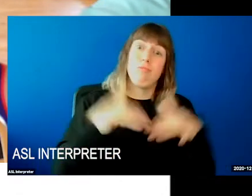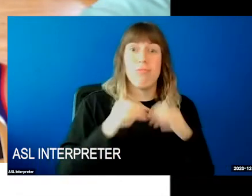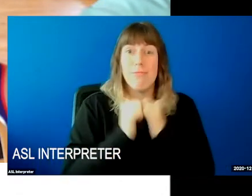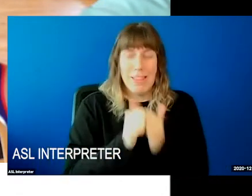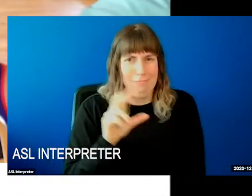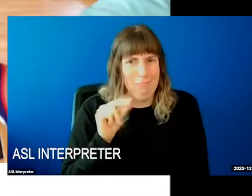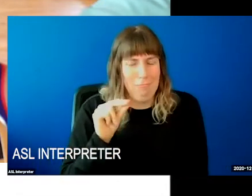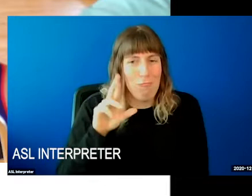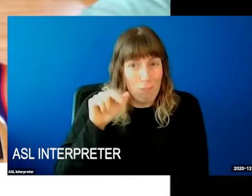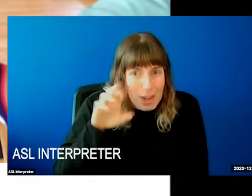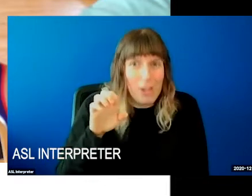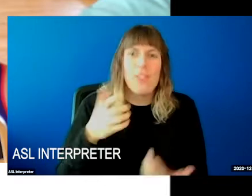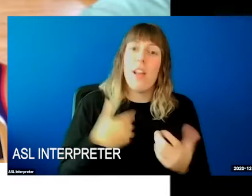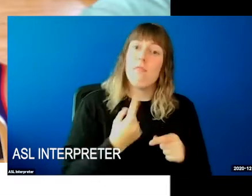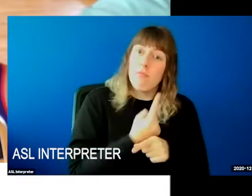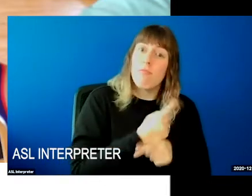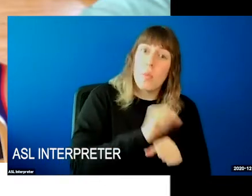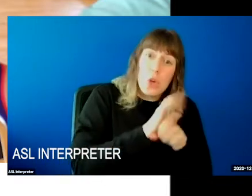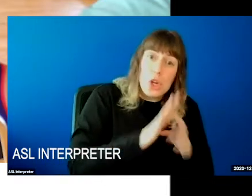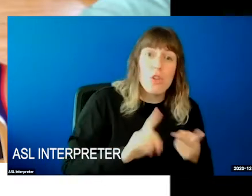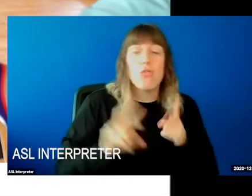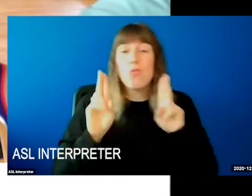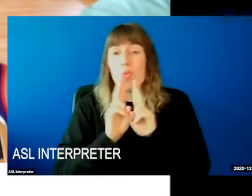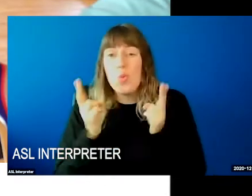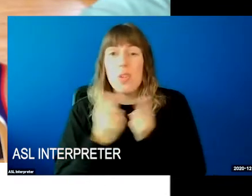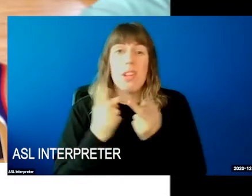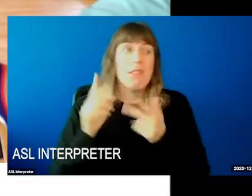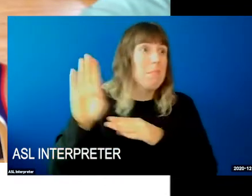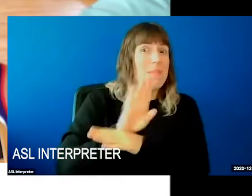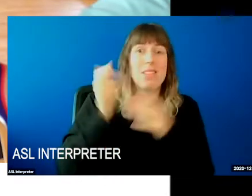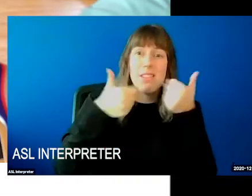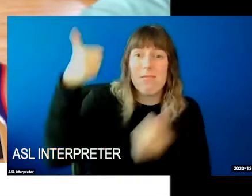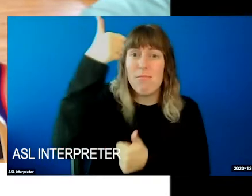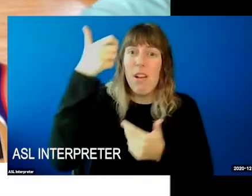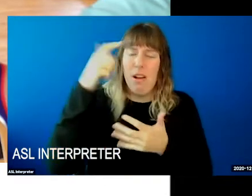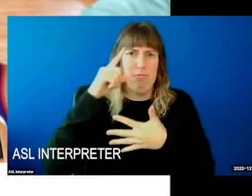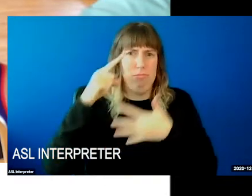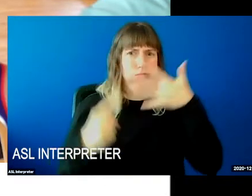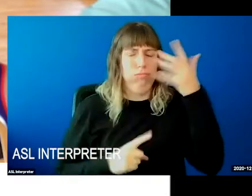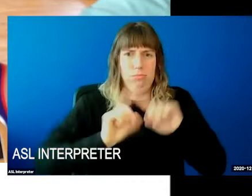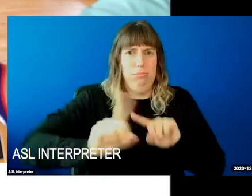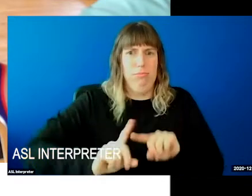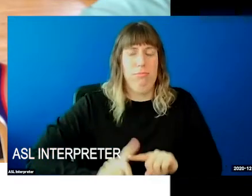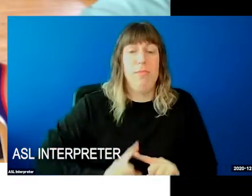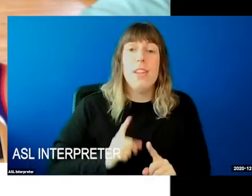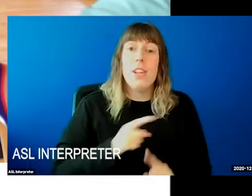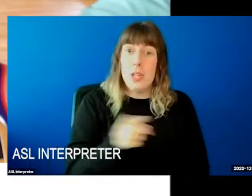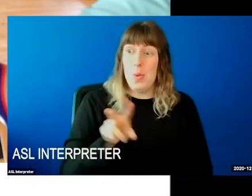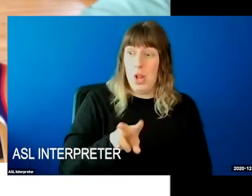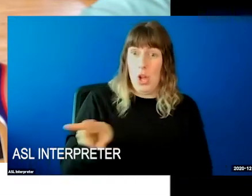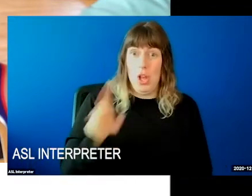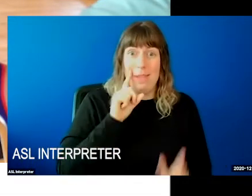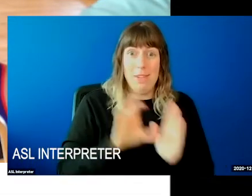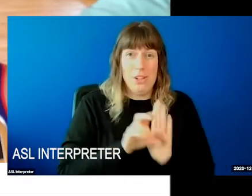Mexico: household workers, union, business executives, et cetera, but maybe even though you don't know them, you